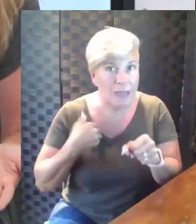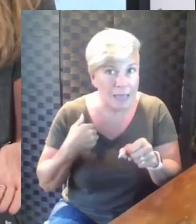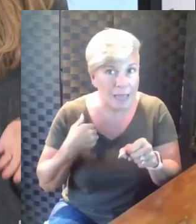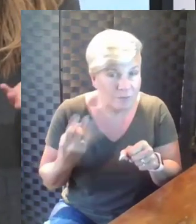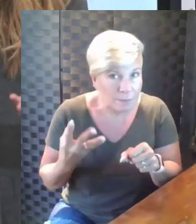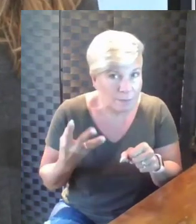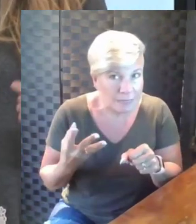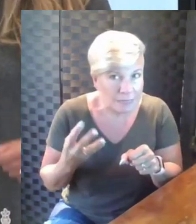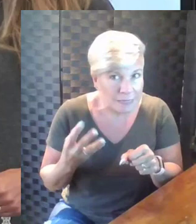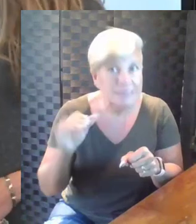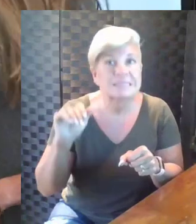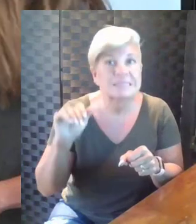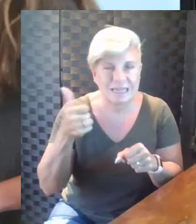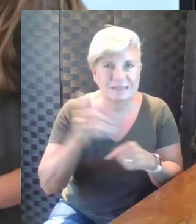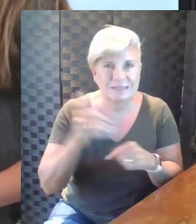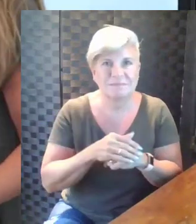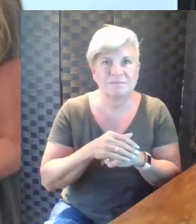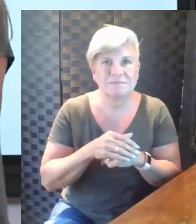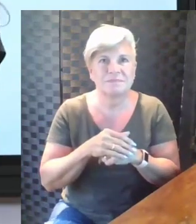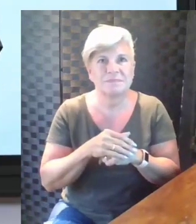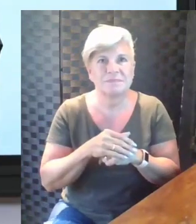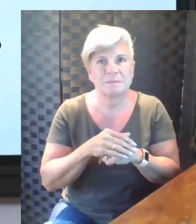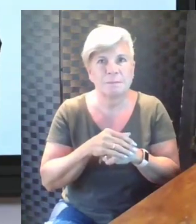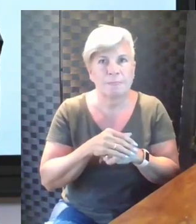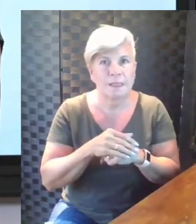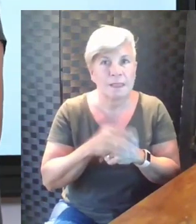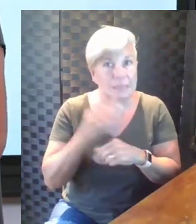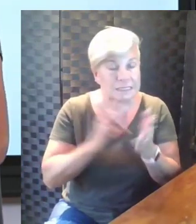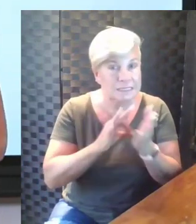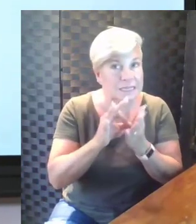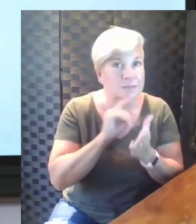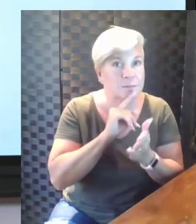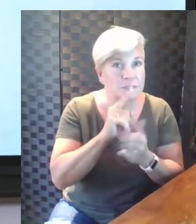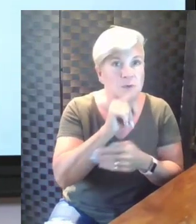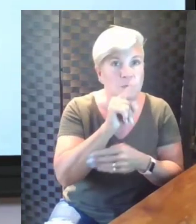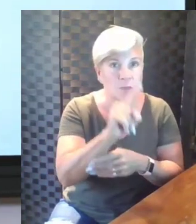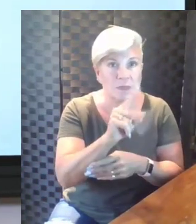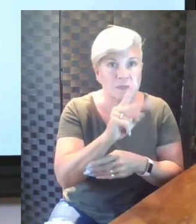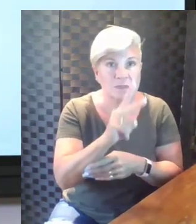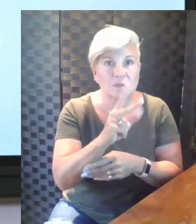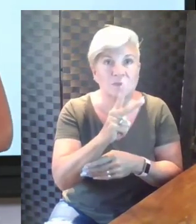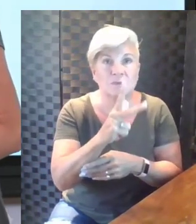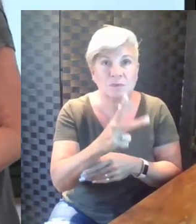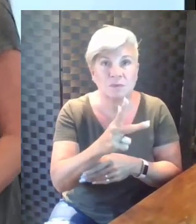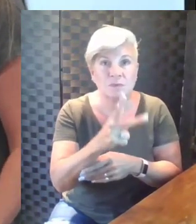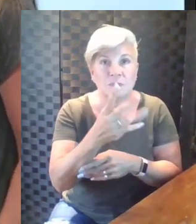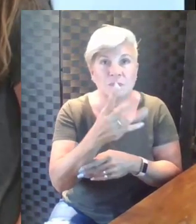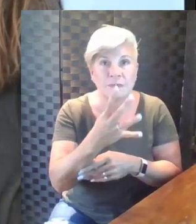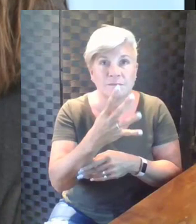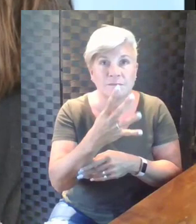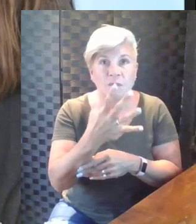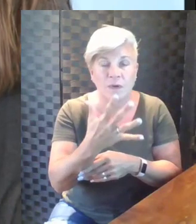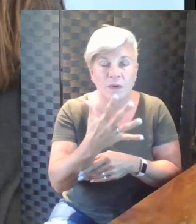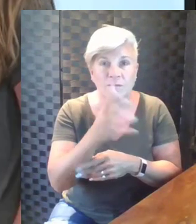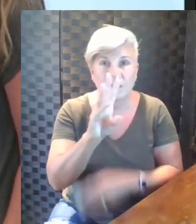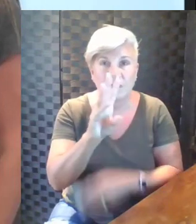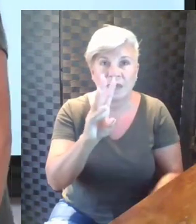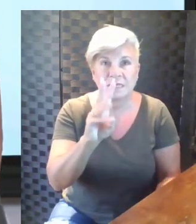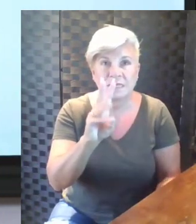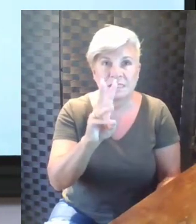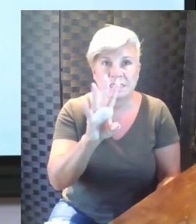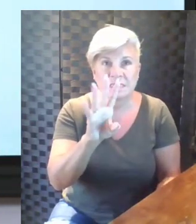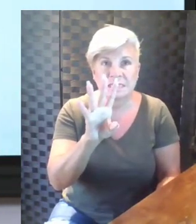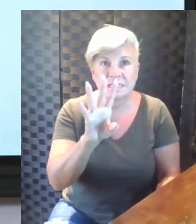it? 10, that's right. So let's count it just to make sure. 1, 2, 3, 4,